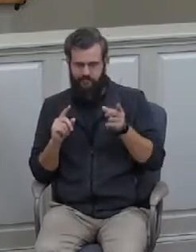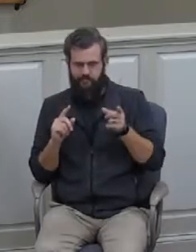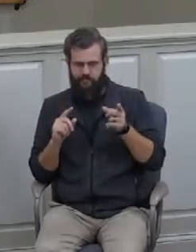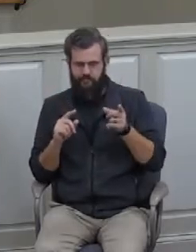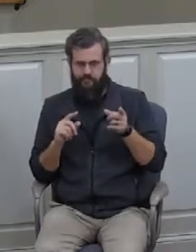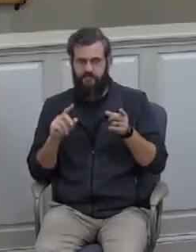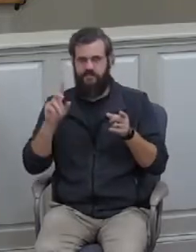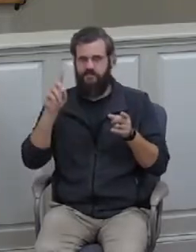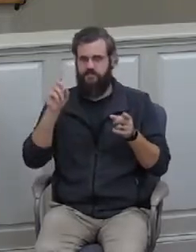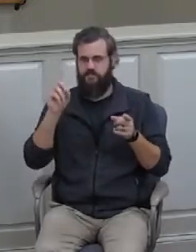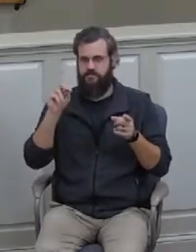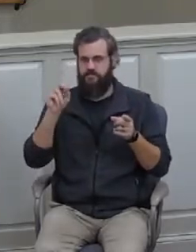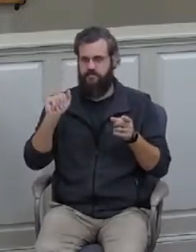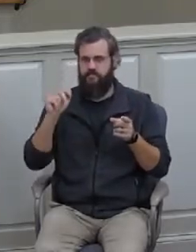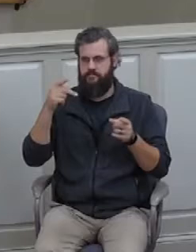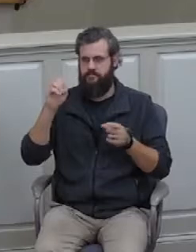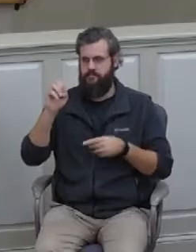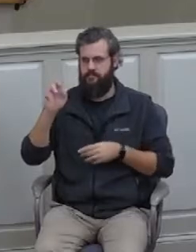Donna Peak?